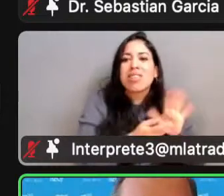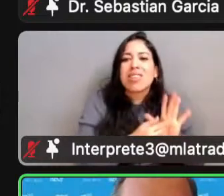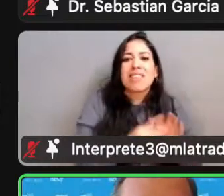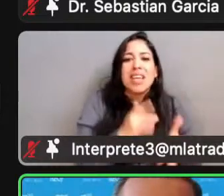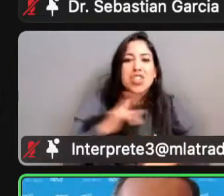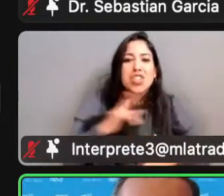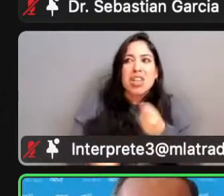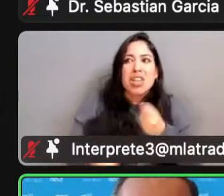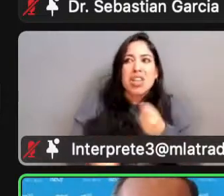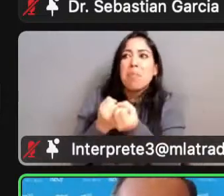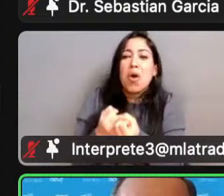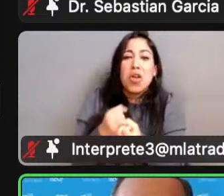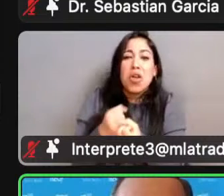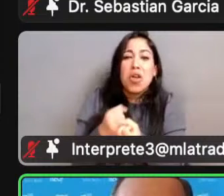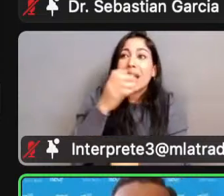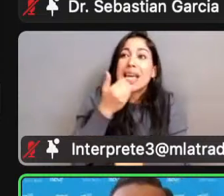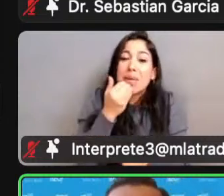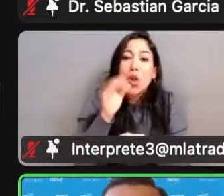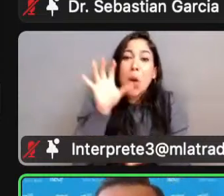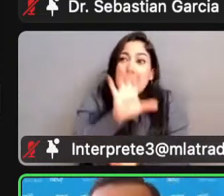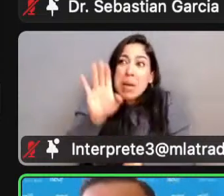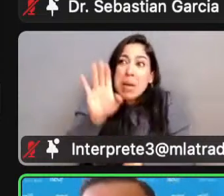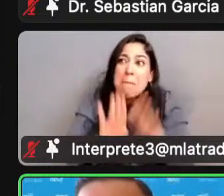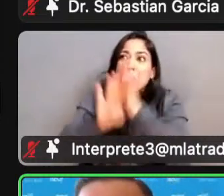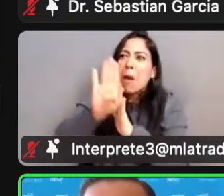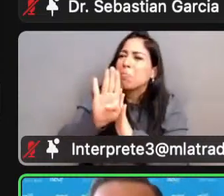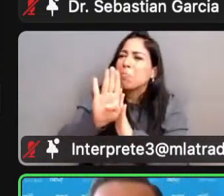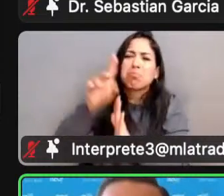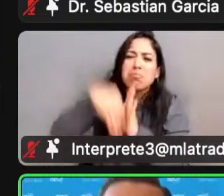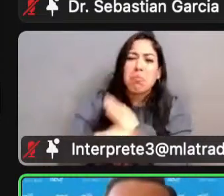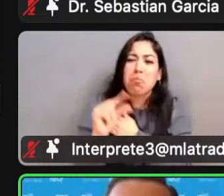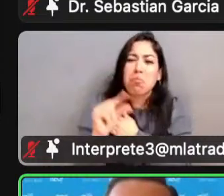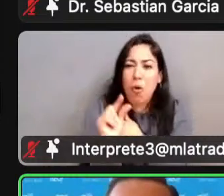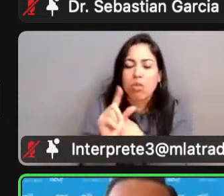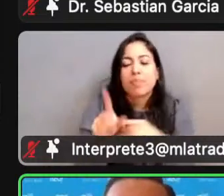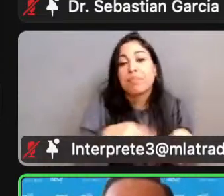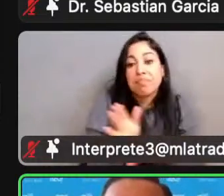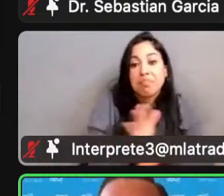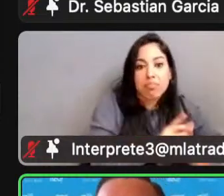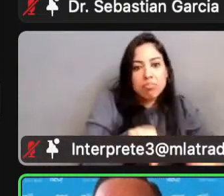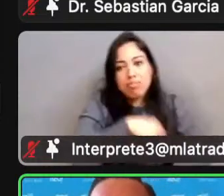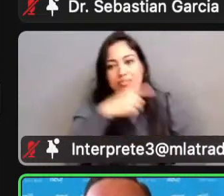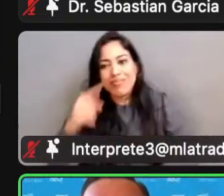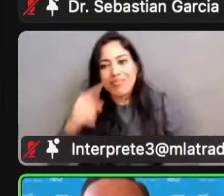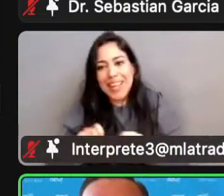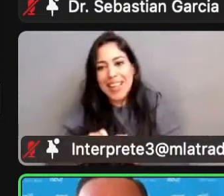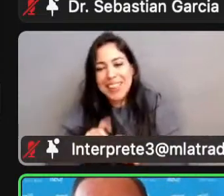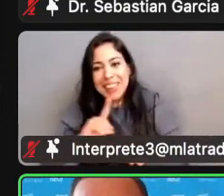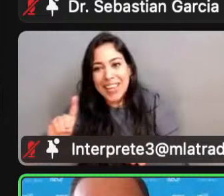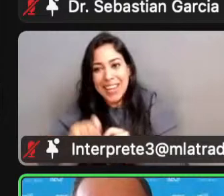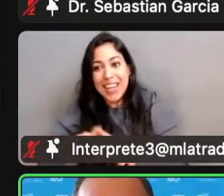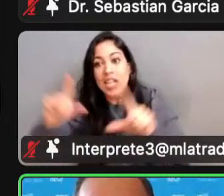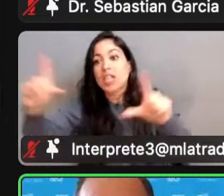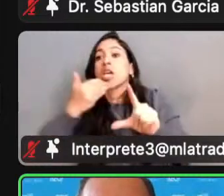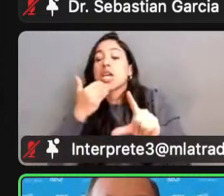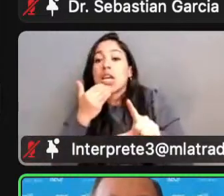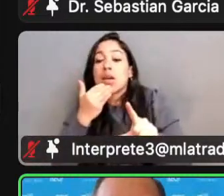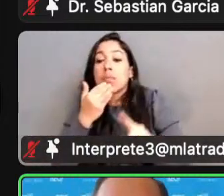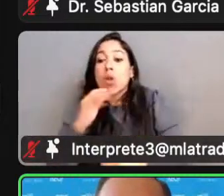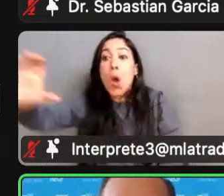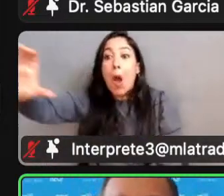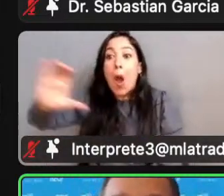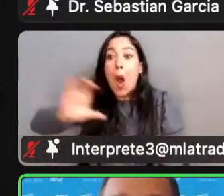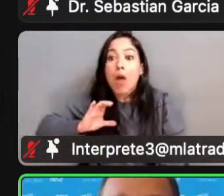lower is going to be the social capital among countries. And on the right-hand side chart, the higher the social capital